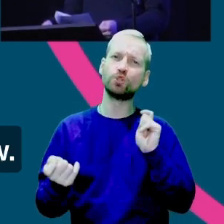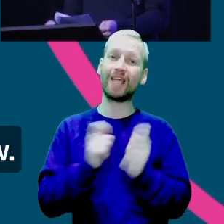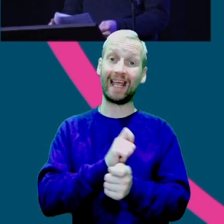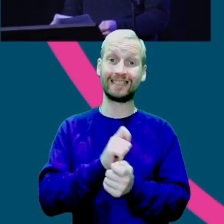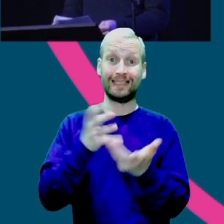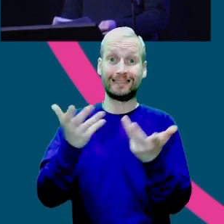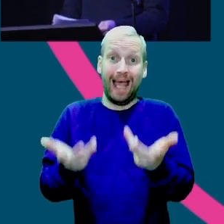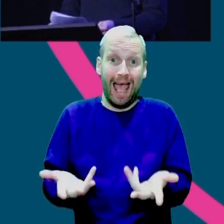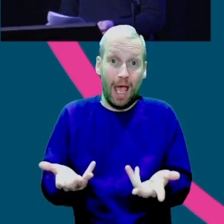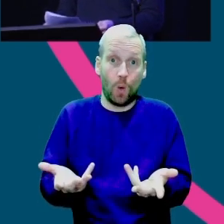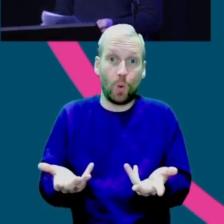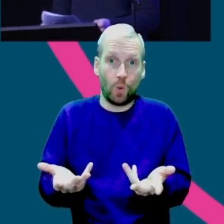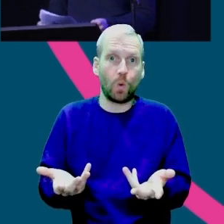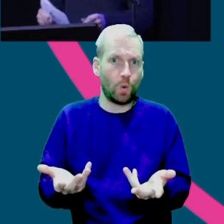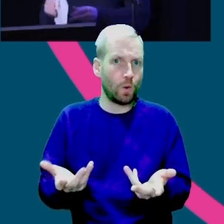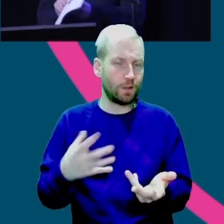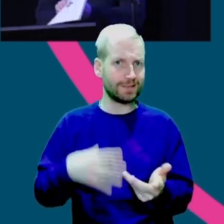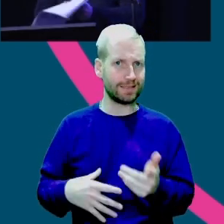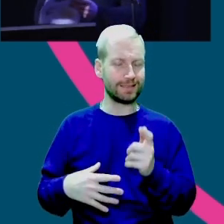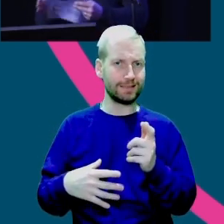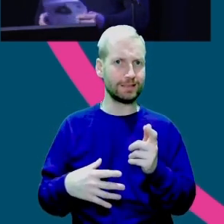now.